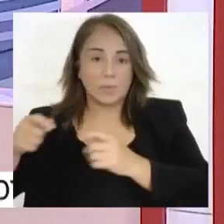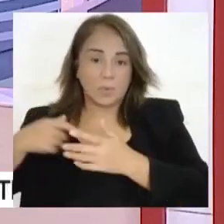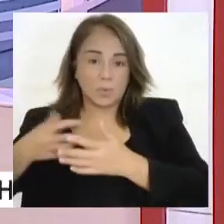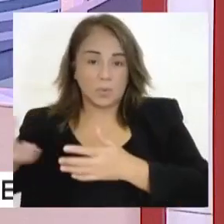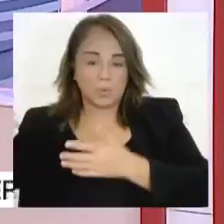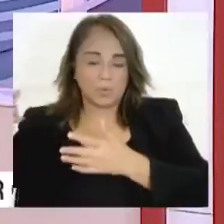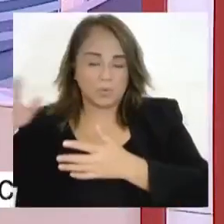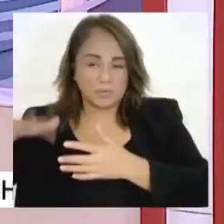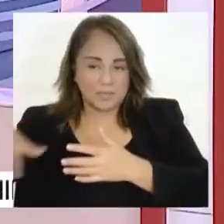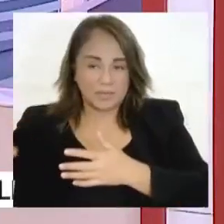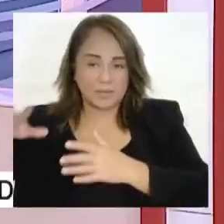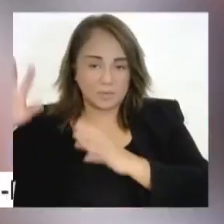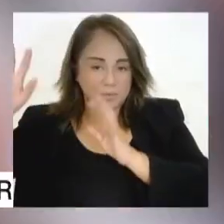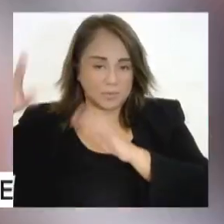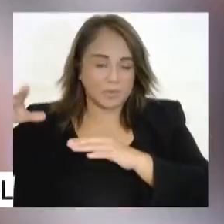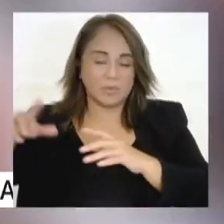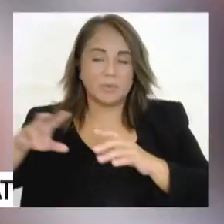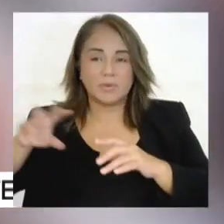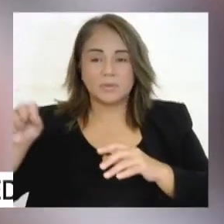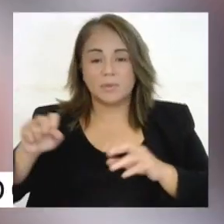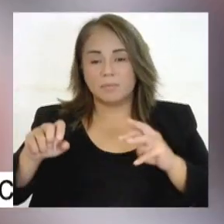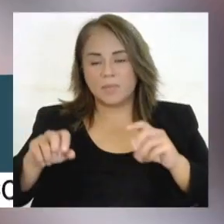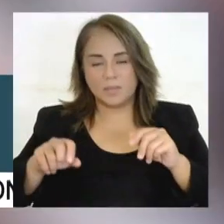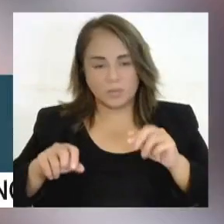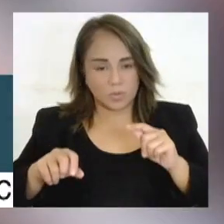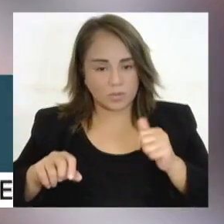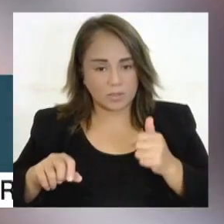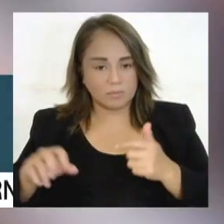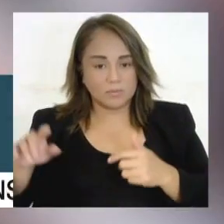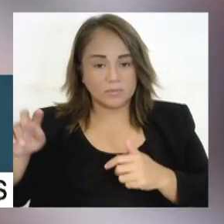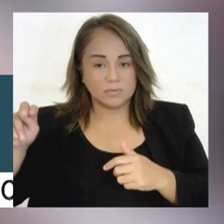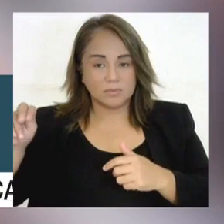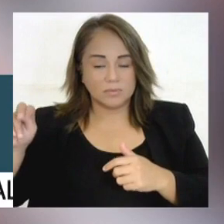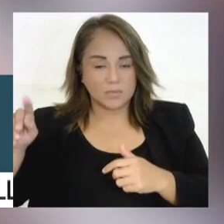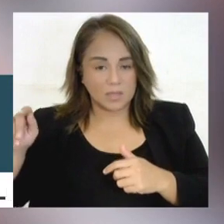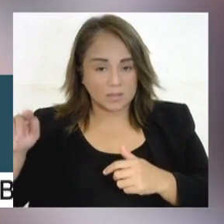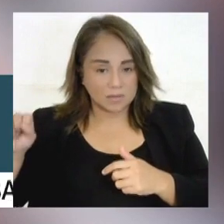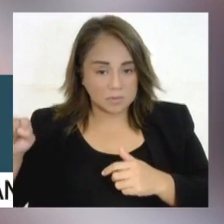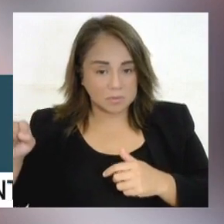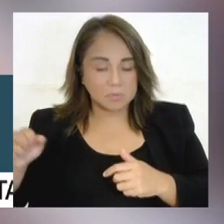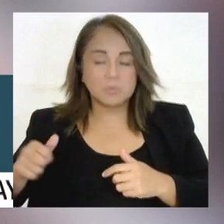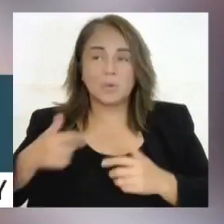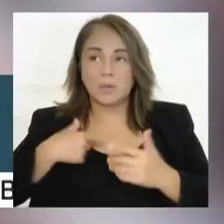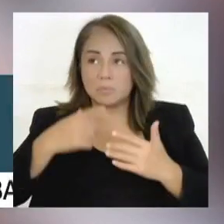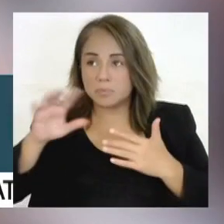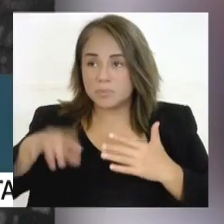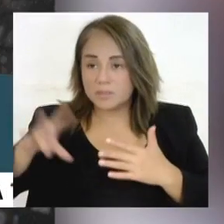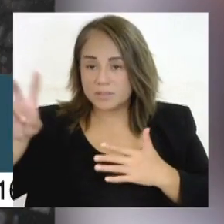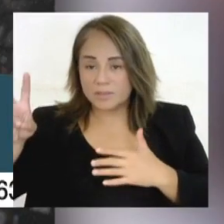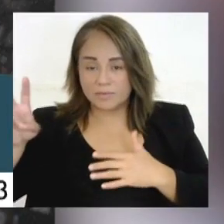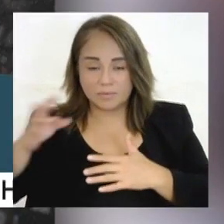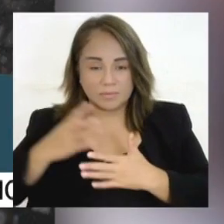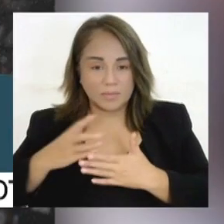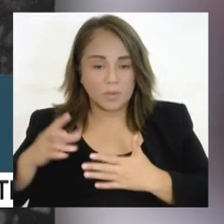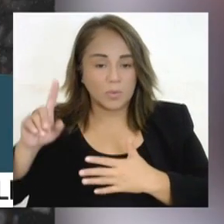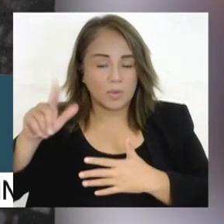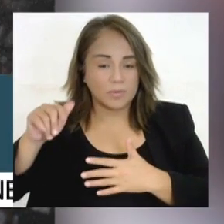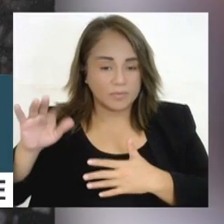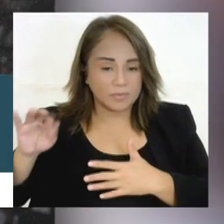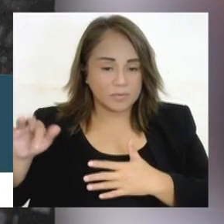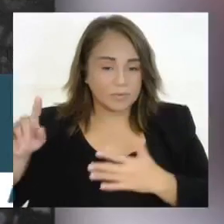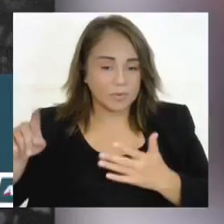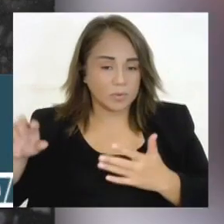with the Minnesota Timberwolves. The Nuggets evened up their best-of-seven series with a 115-107 victory in Game